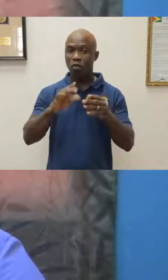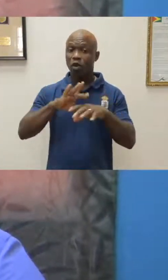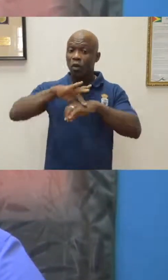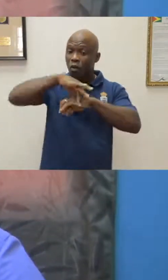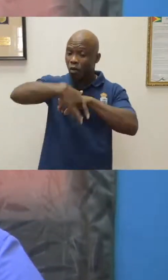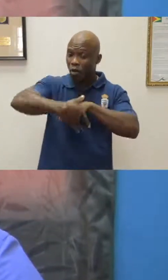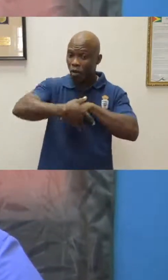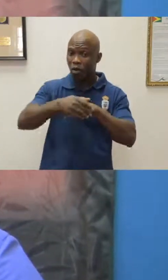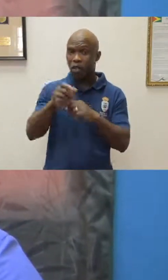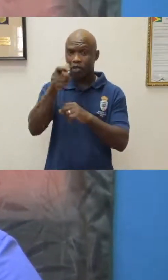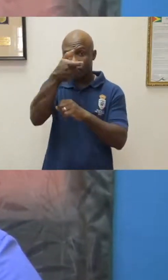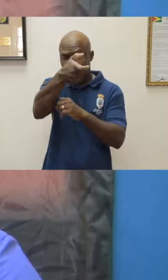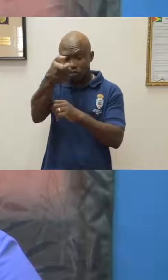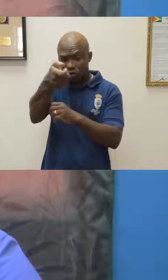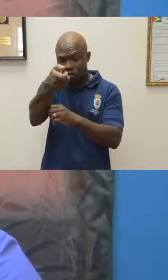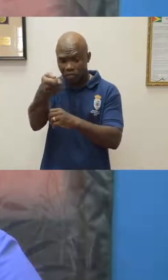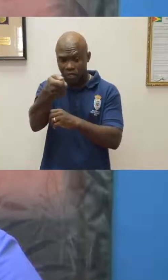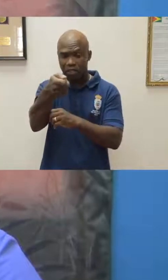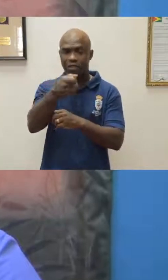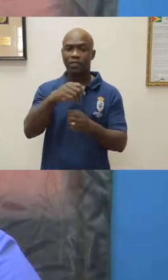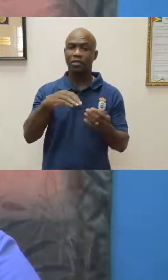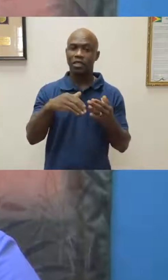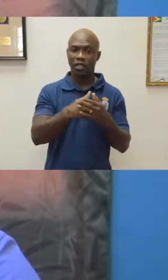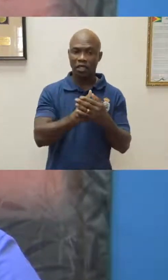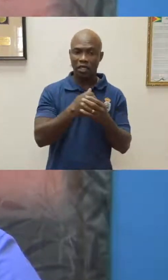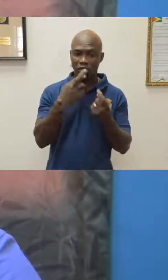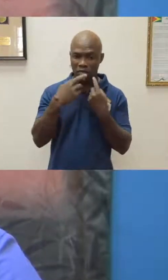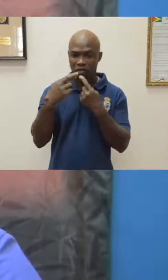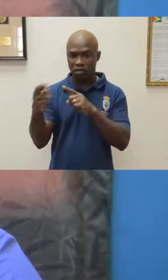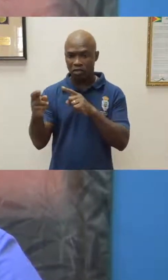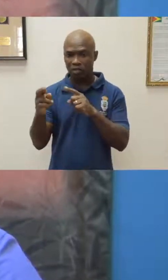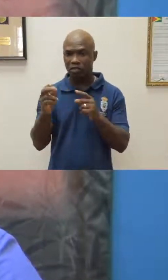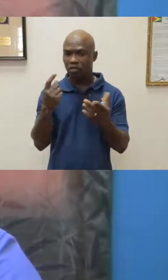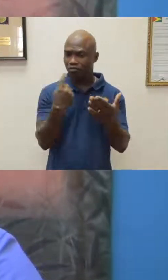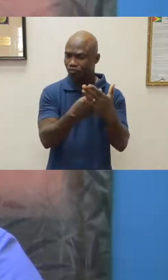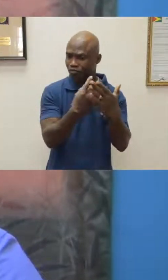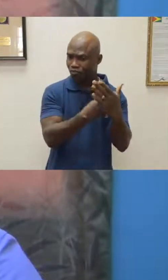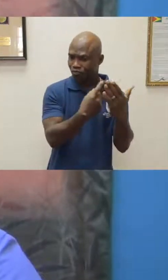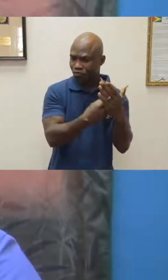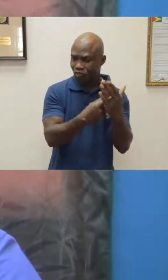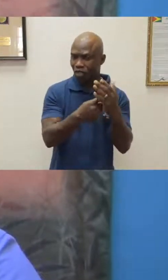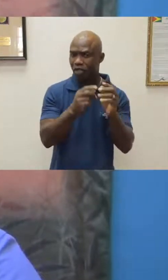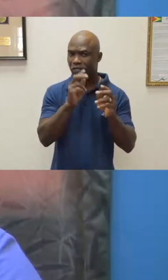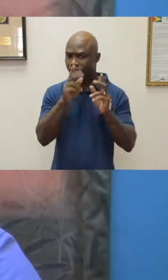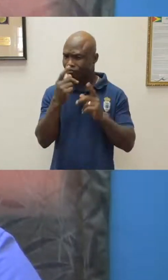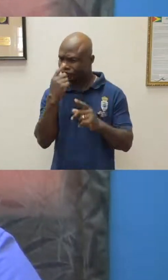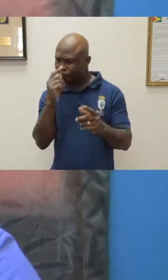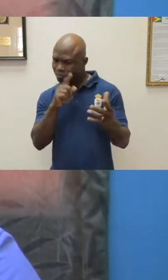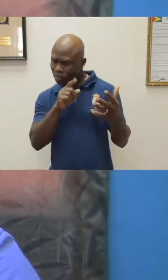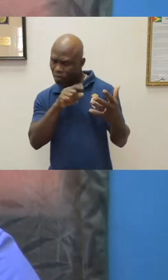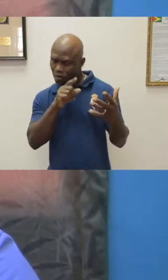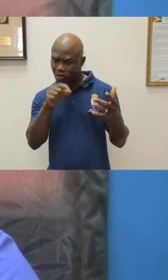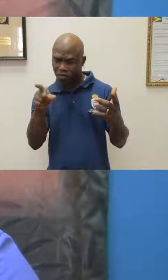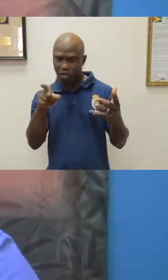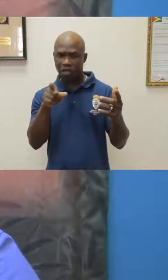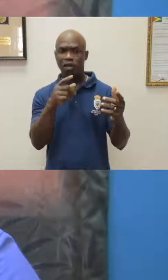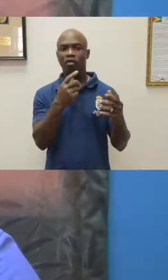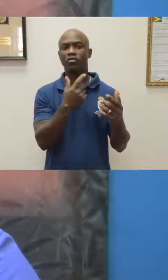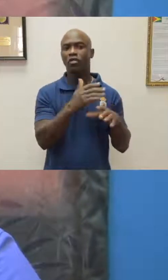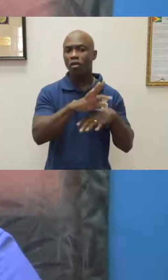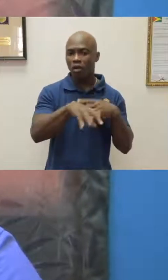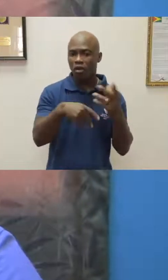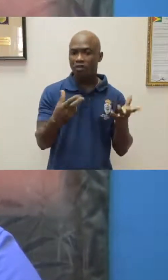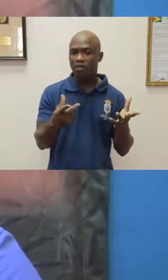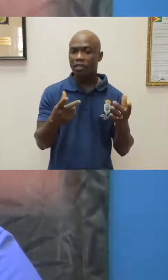and reporting, case management reporting, contact investigations, and the monitoring of trends. To this end, we